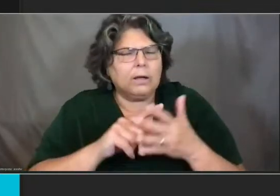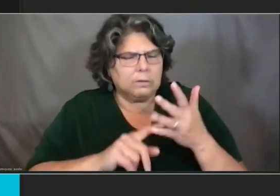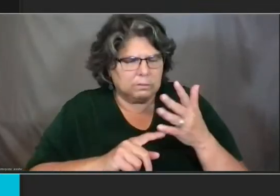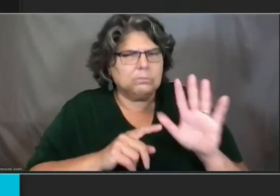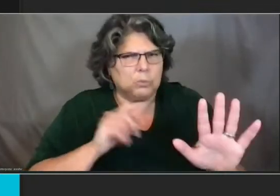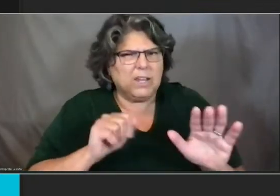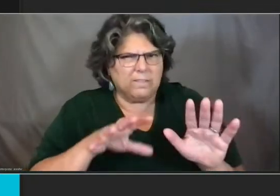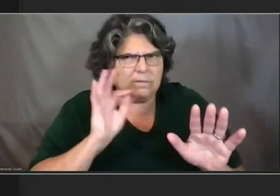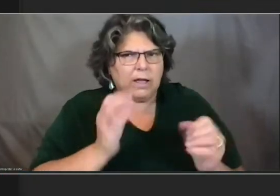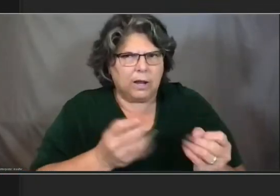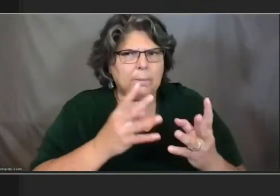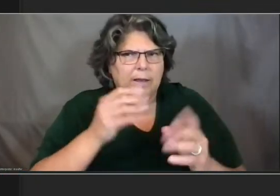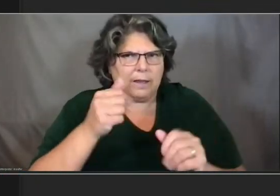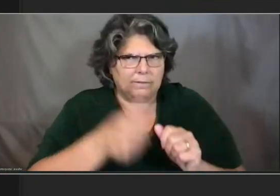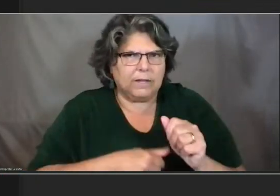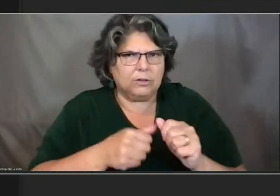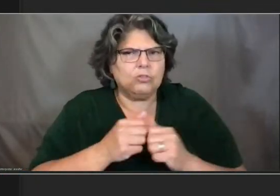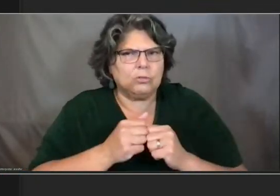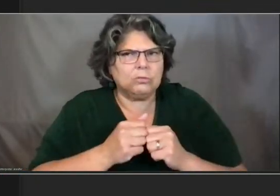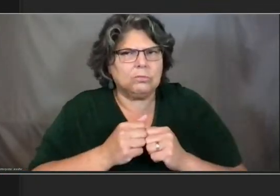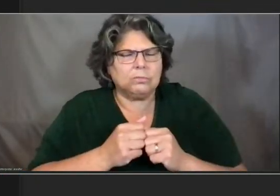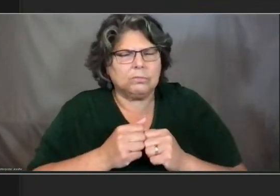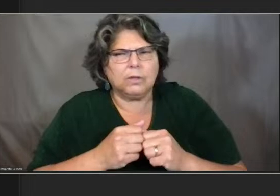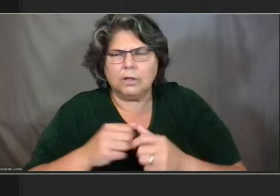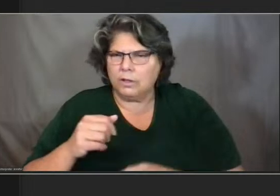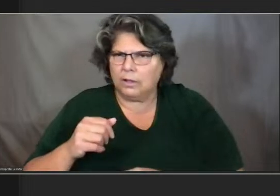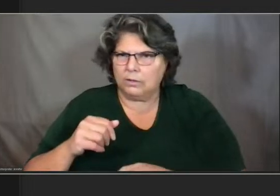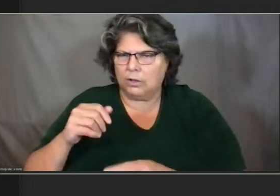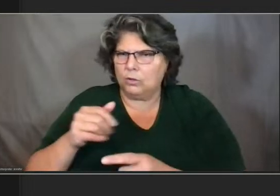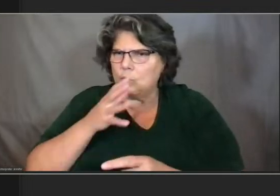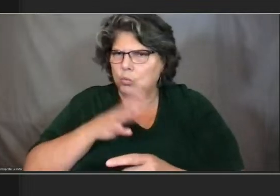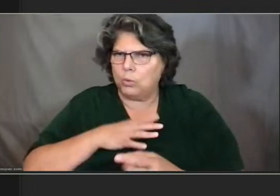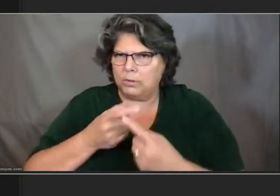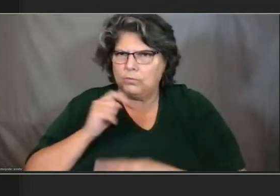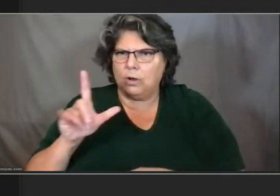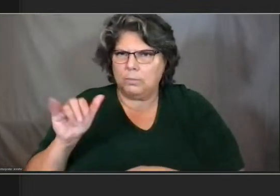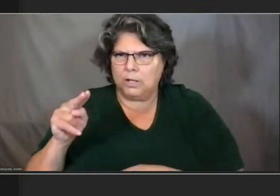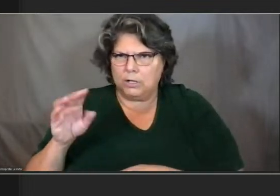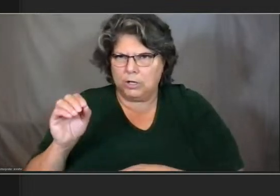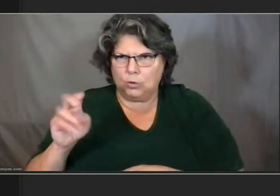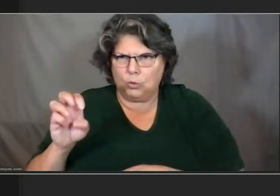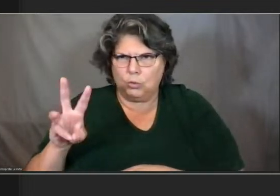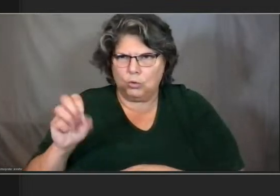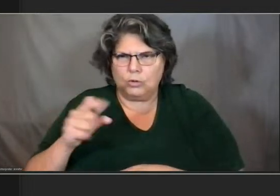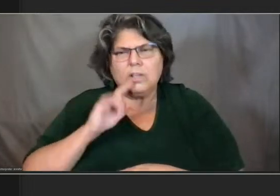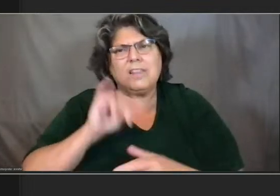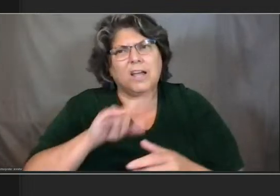it. That would be very helpful, really, if you do. Okay.